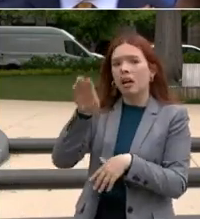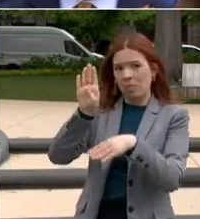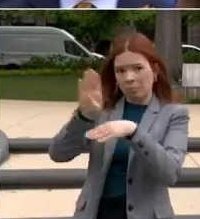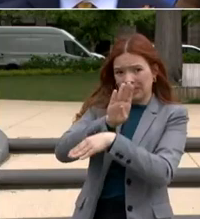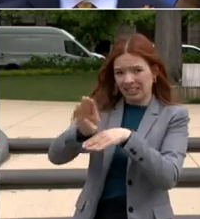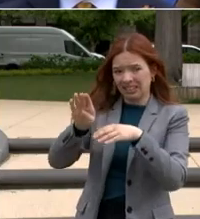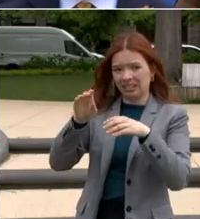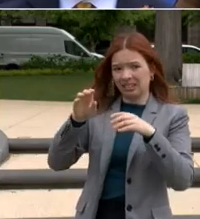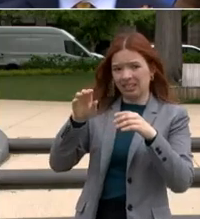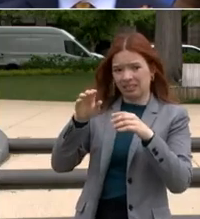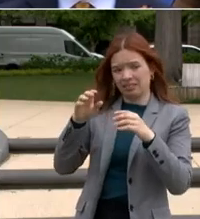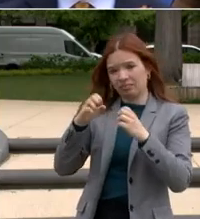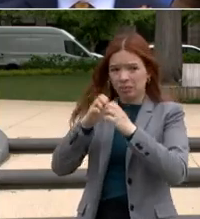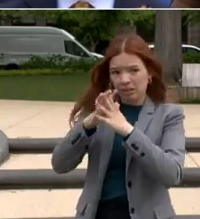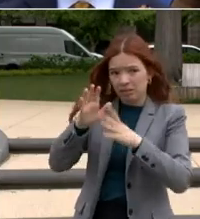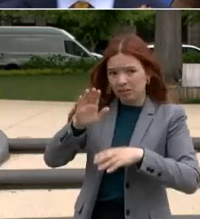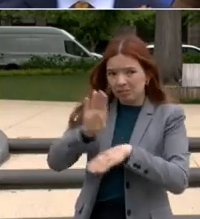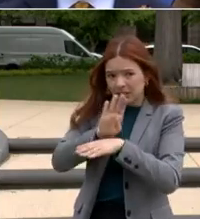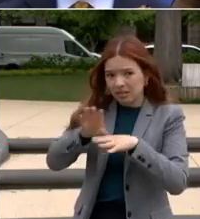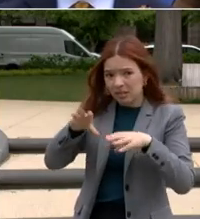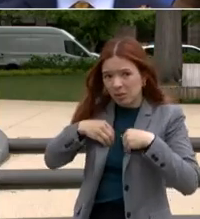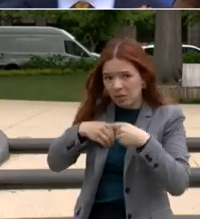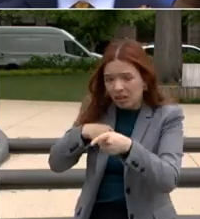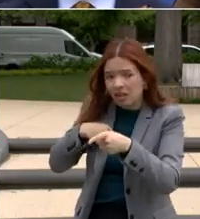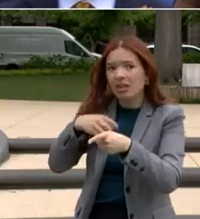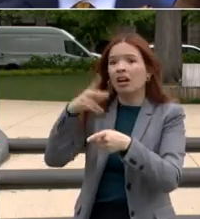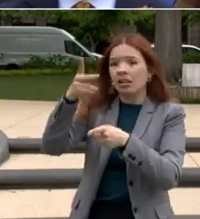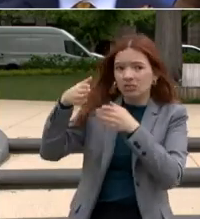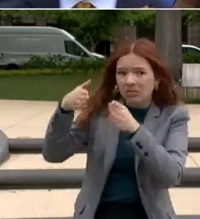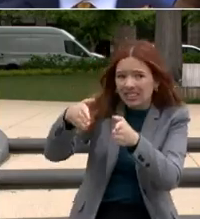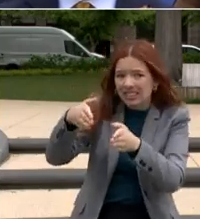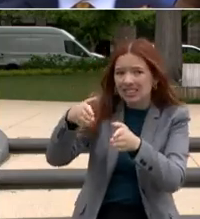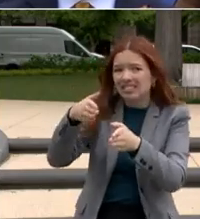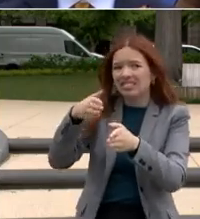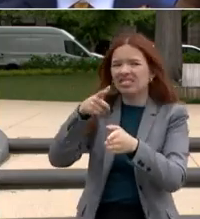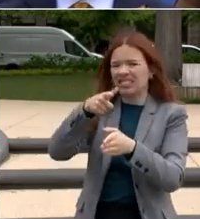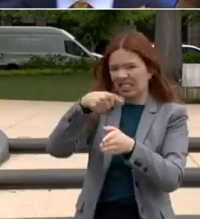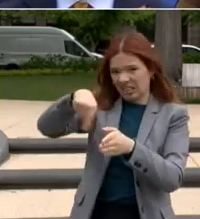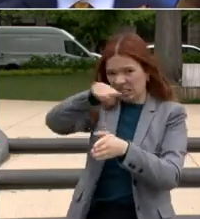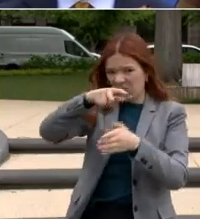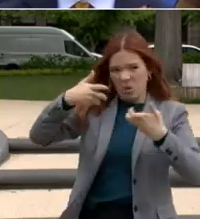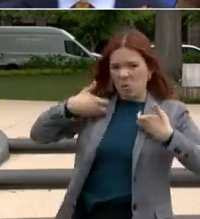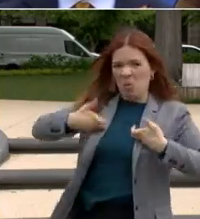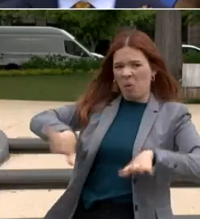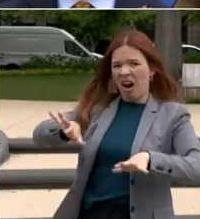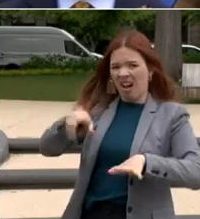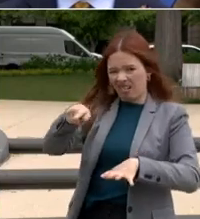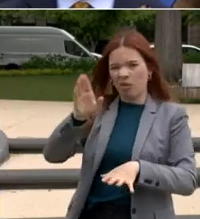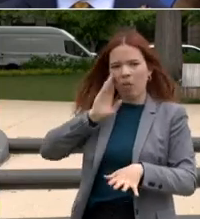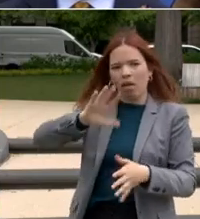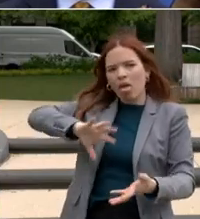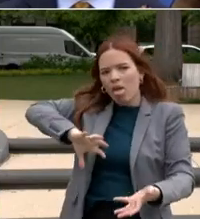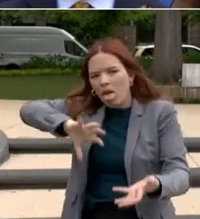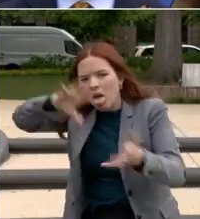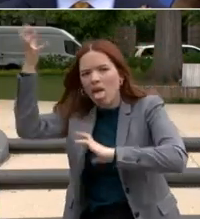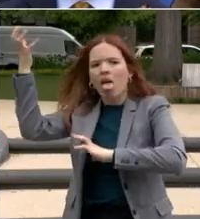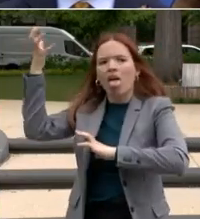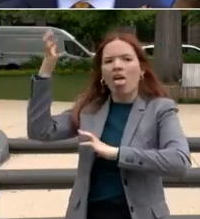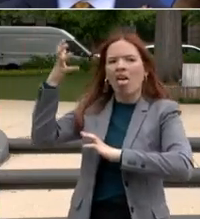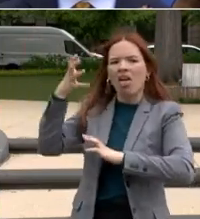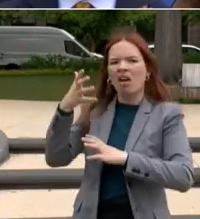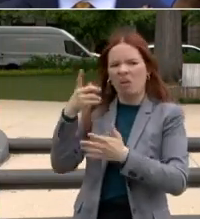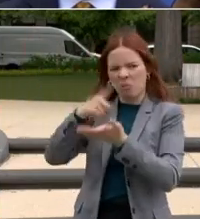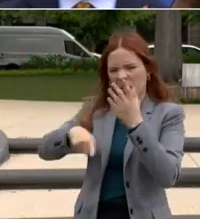here who have told him that they don't want it. And he also said by tearing up K Street, it's going to get in the